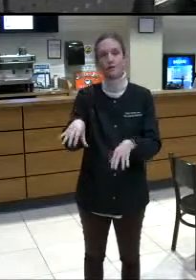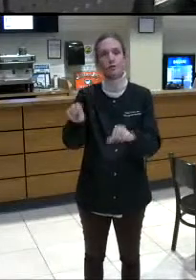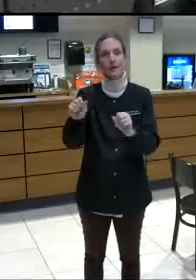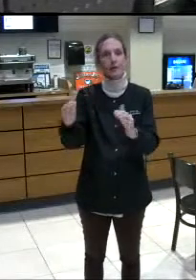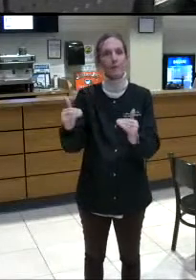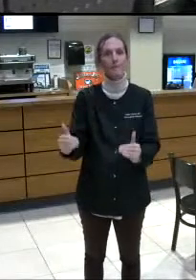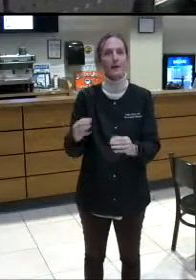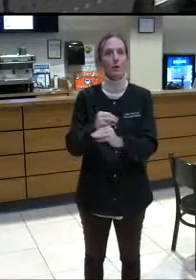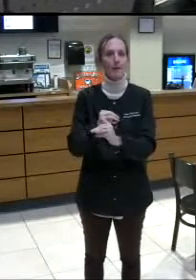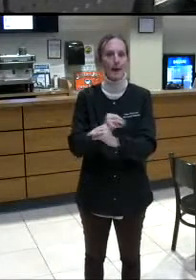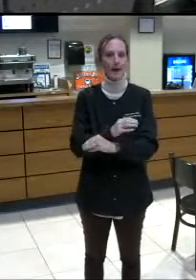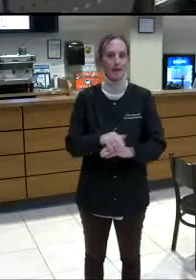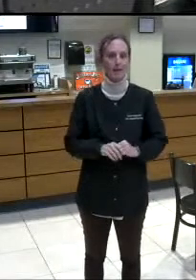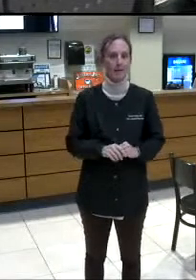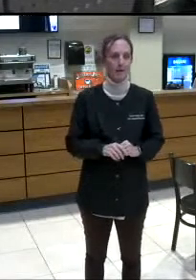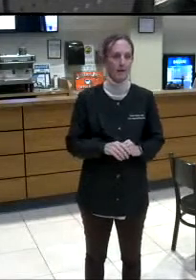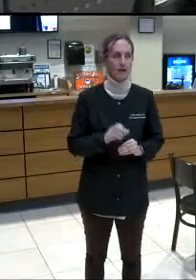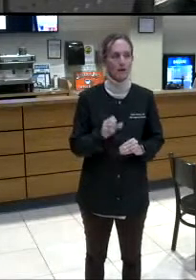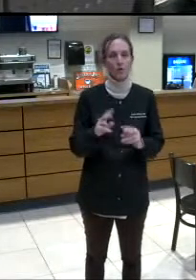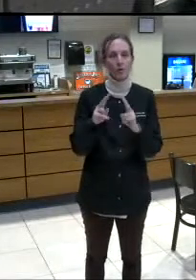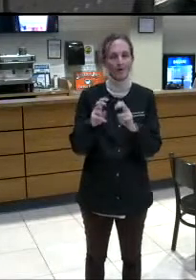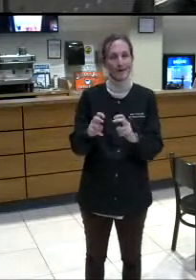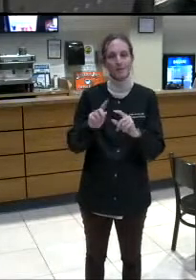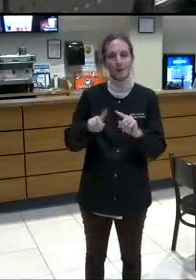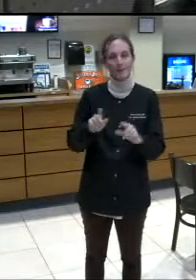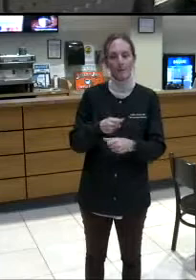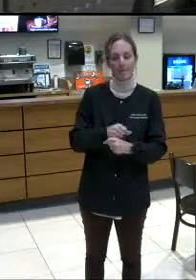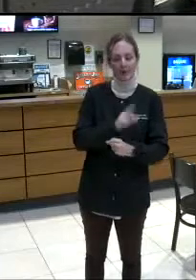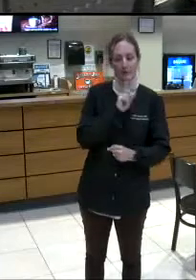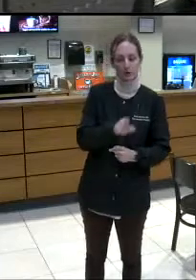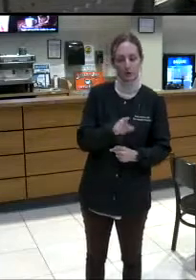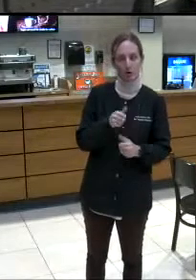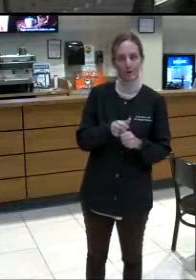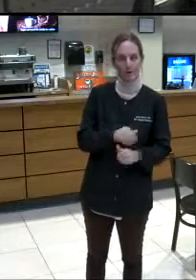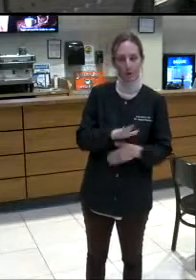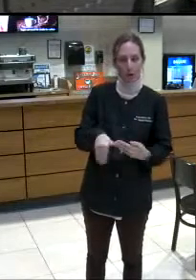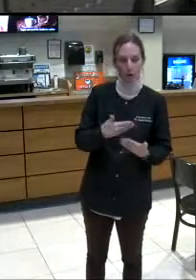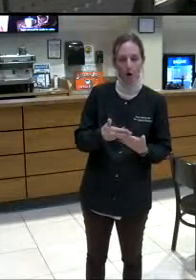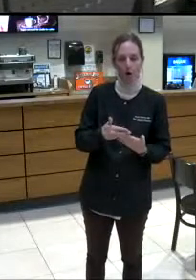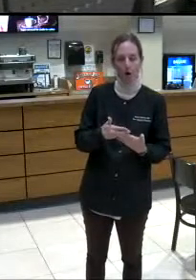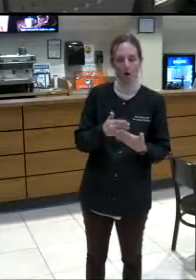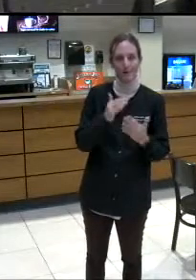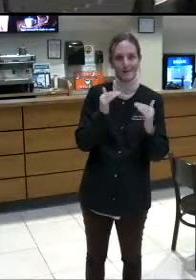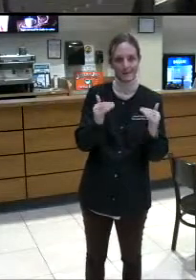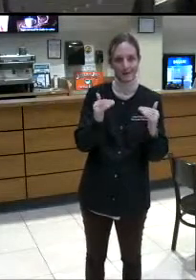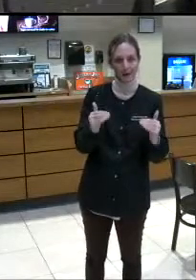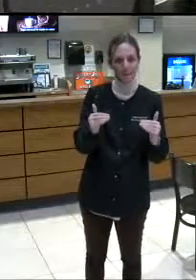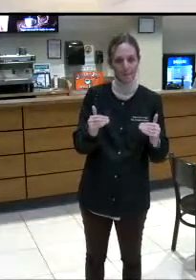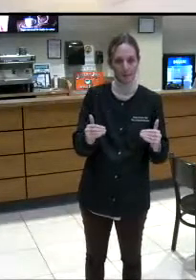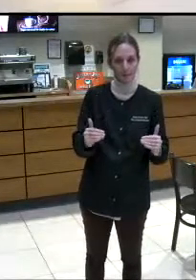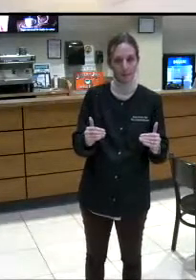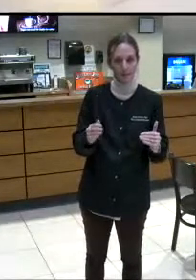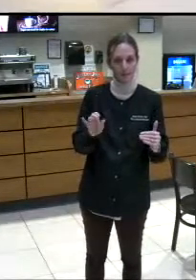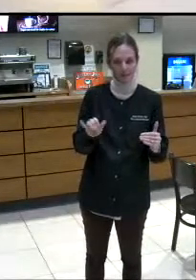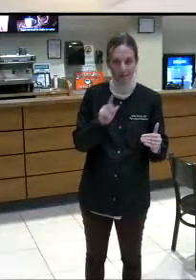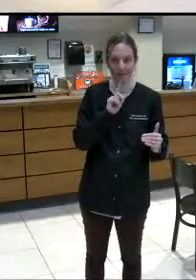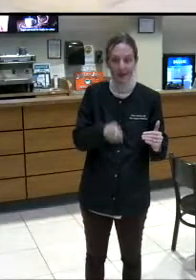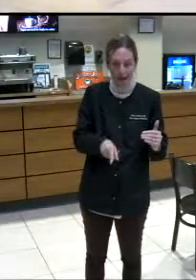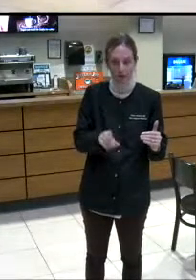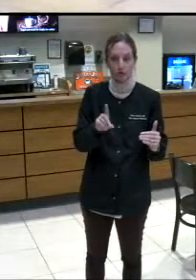So assessing it is one thing, but making sure that we're following all the steps to make sure that they can actually do it. Yes, ma'am. And so I